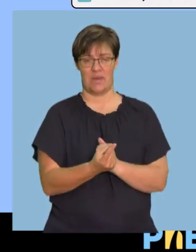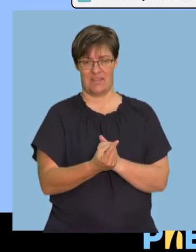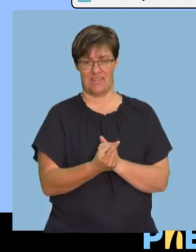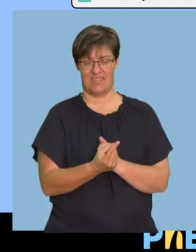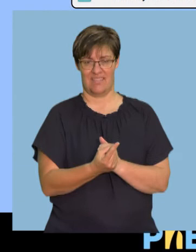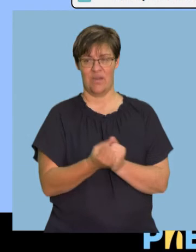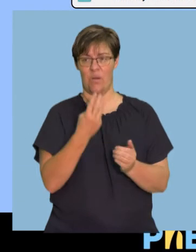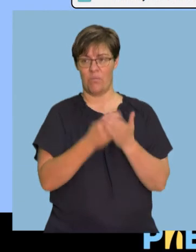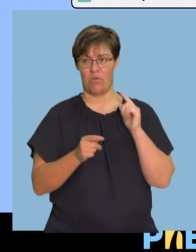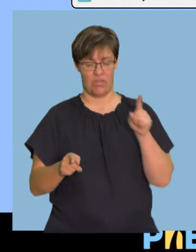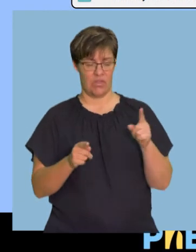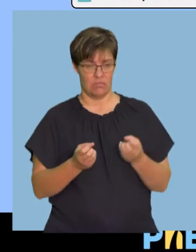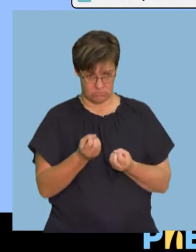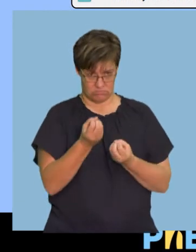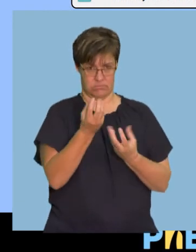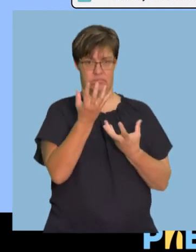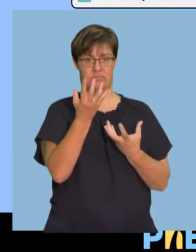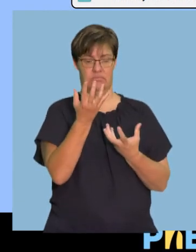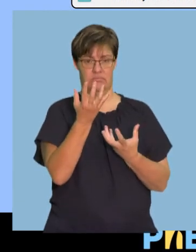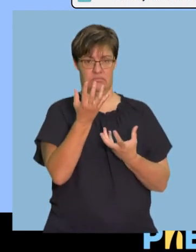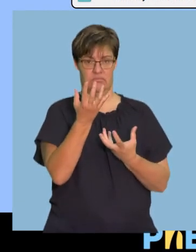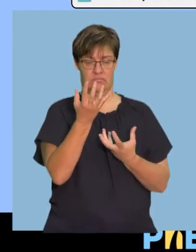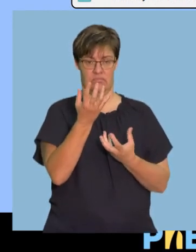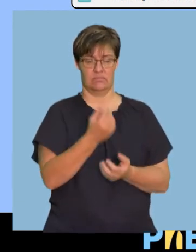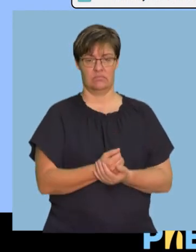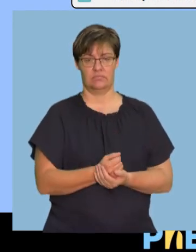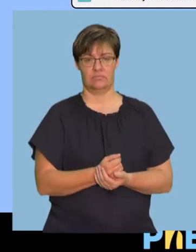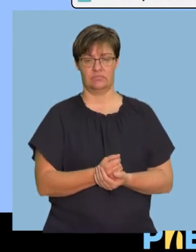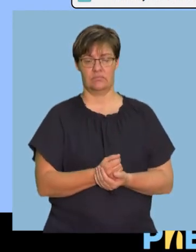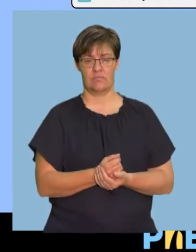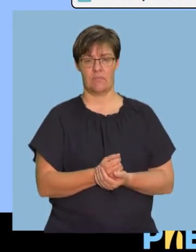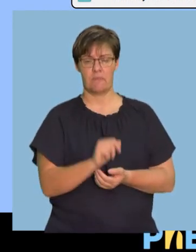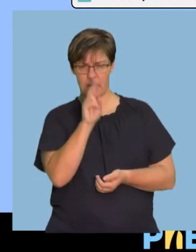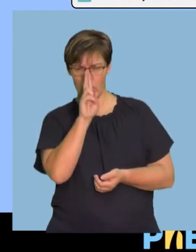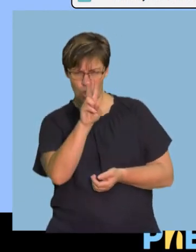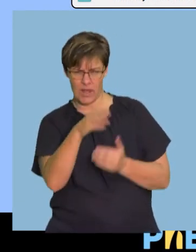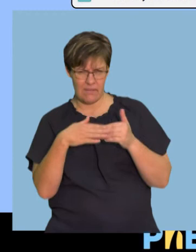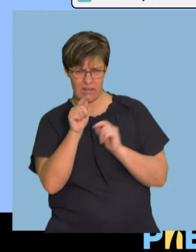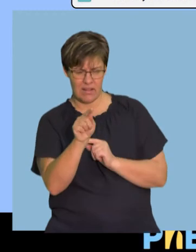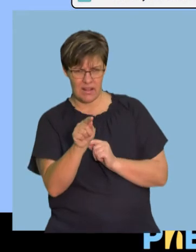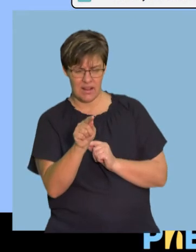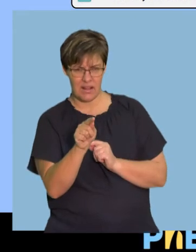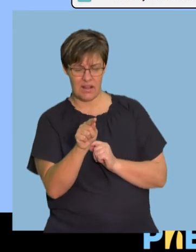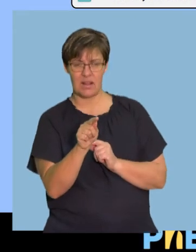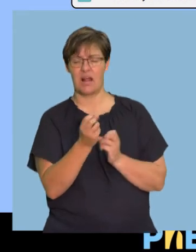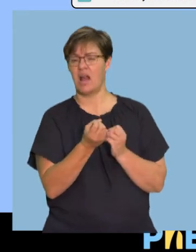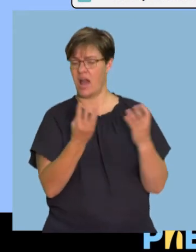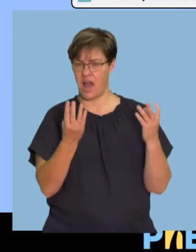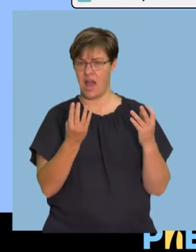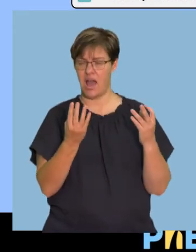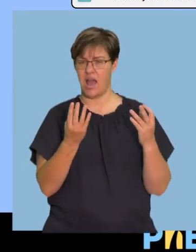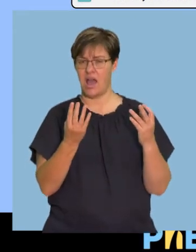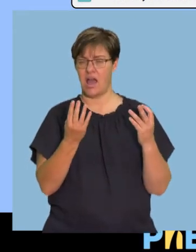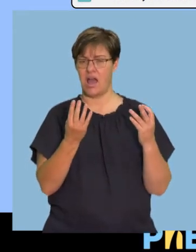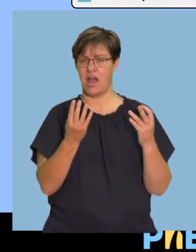happens. Both bulbs, they start to glow, all right? Now, if you look very carefully, the amount of current in